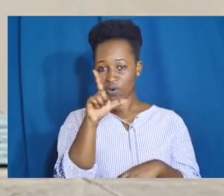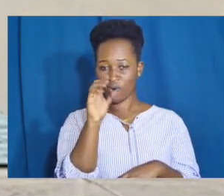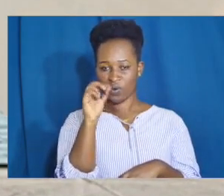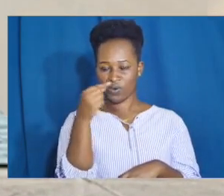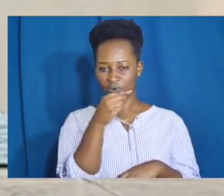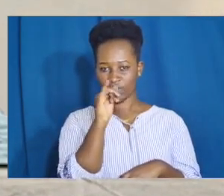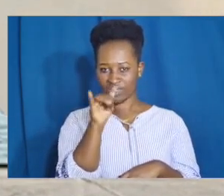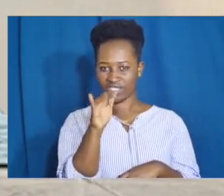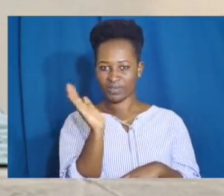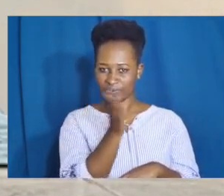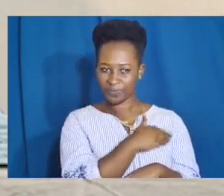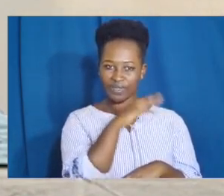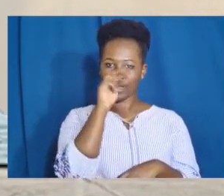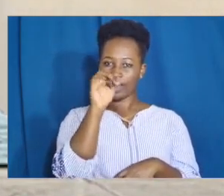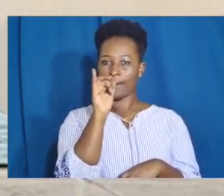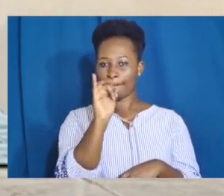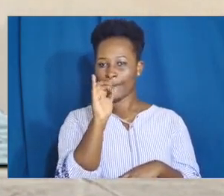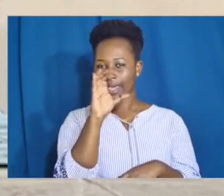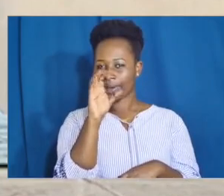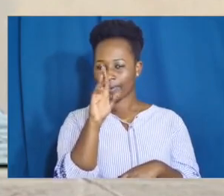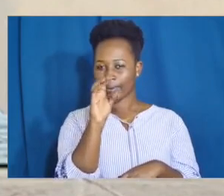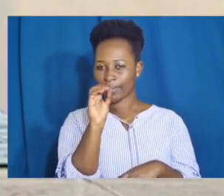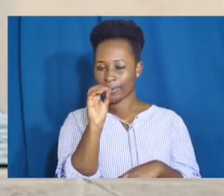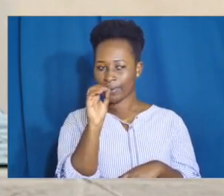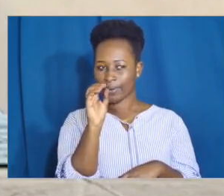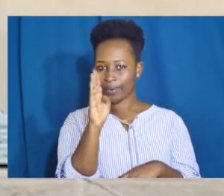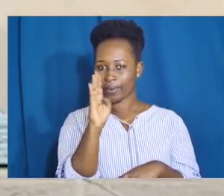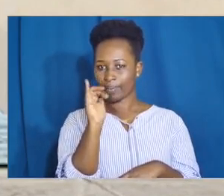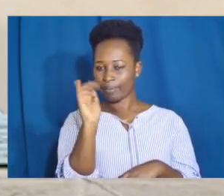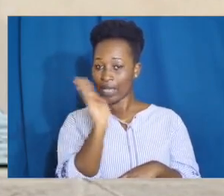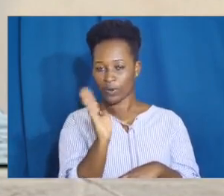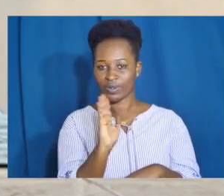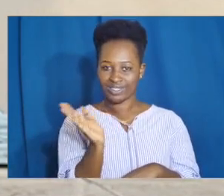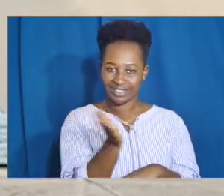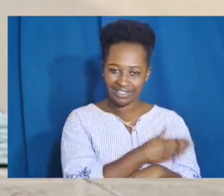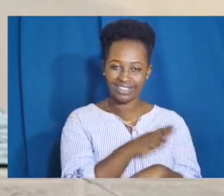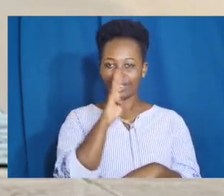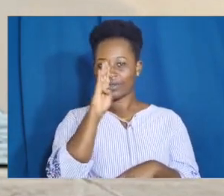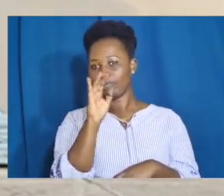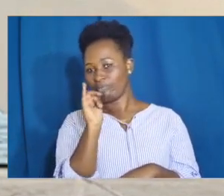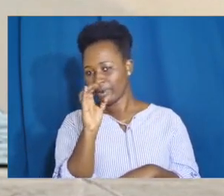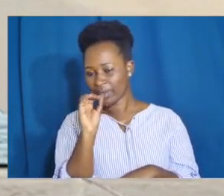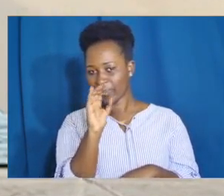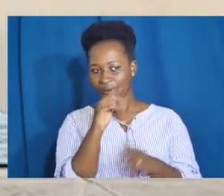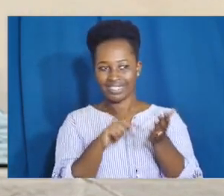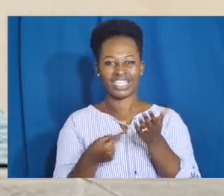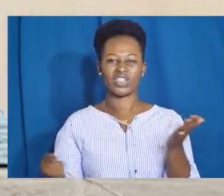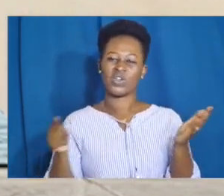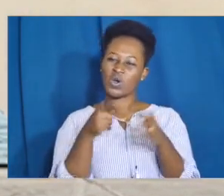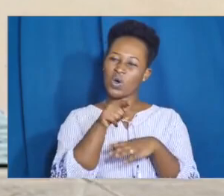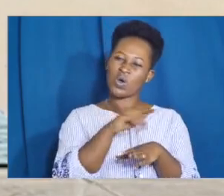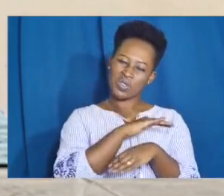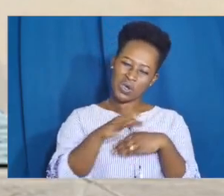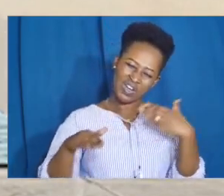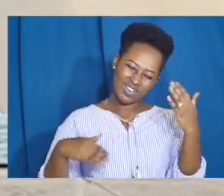microbiology. We also talked about biotechnology. Those are